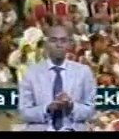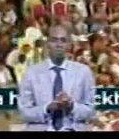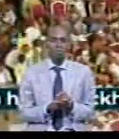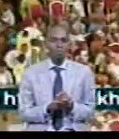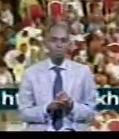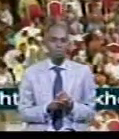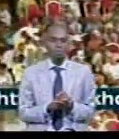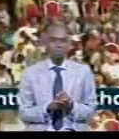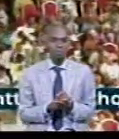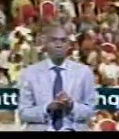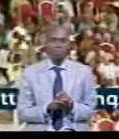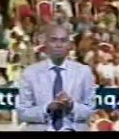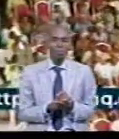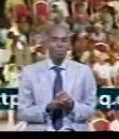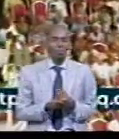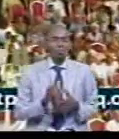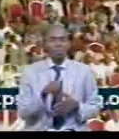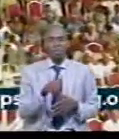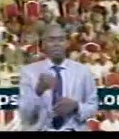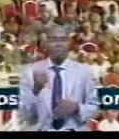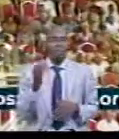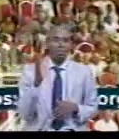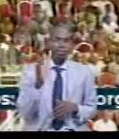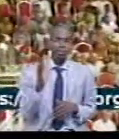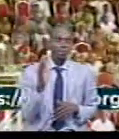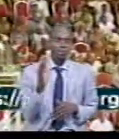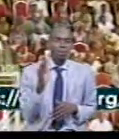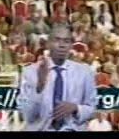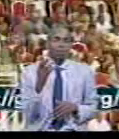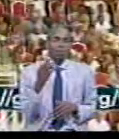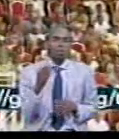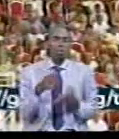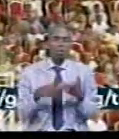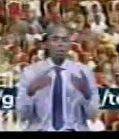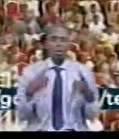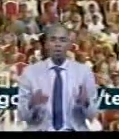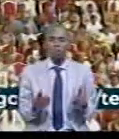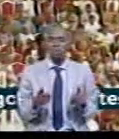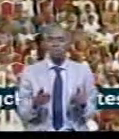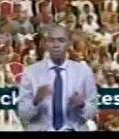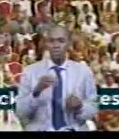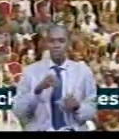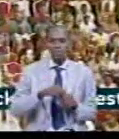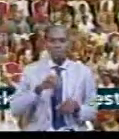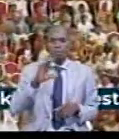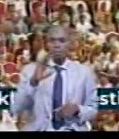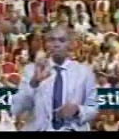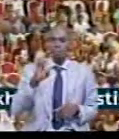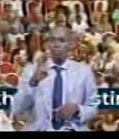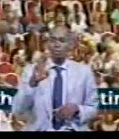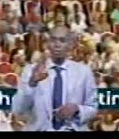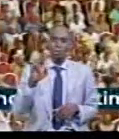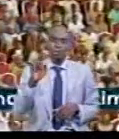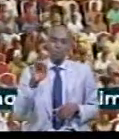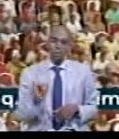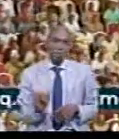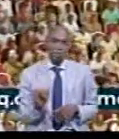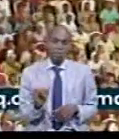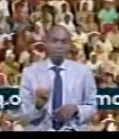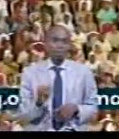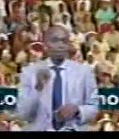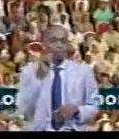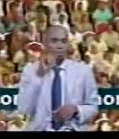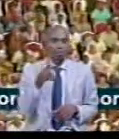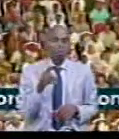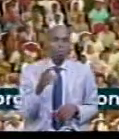testimony from what happened in Cameroon. This is from our sister. She was